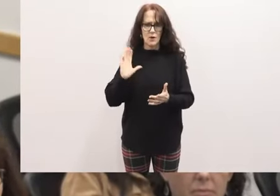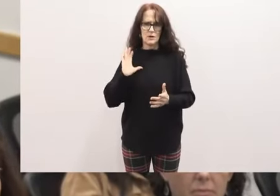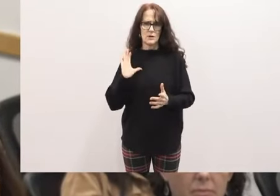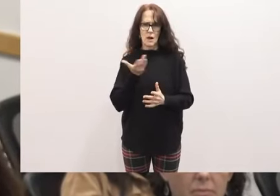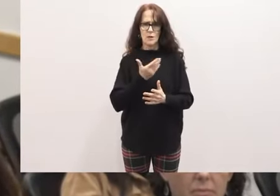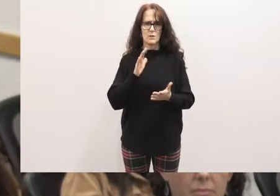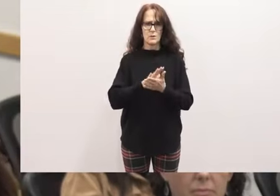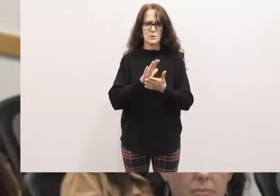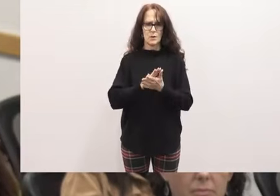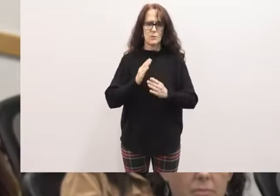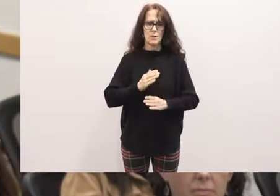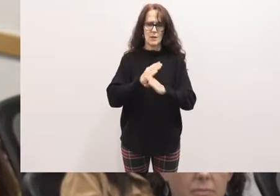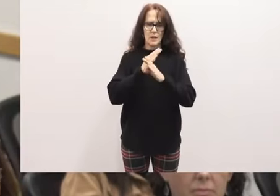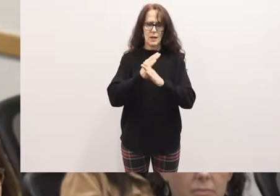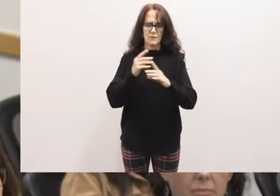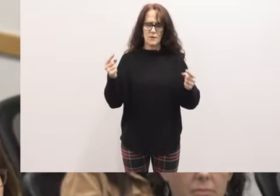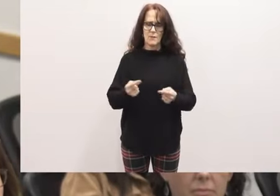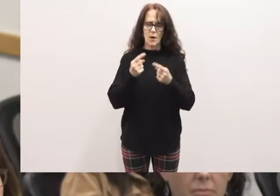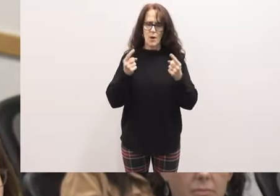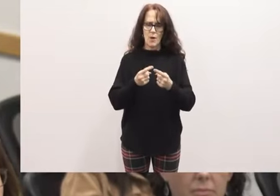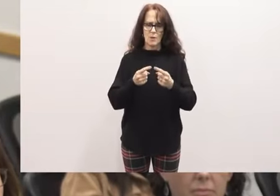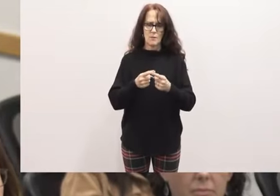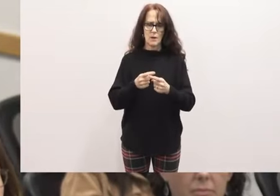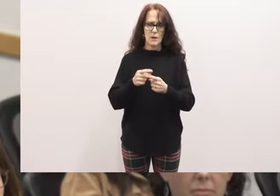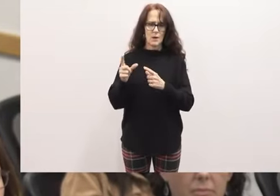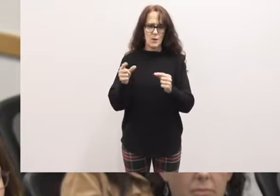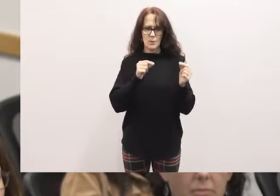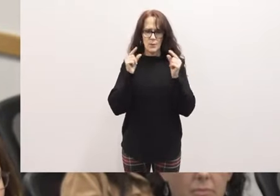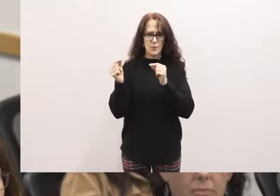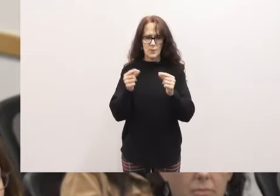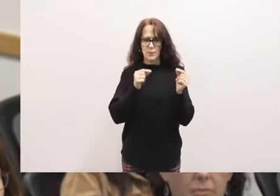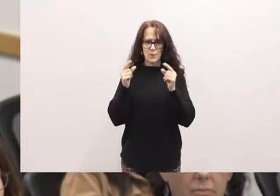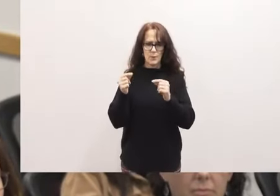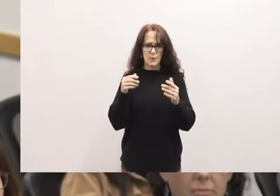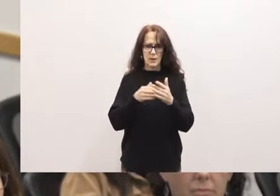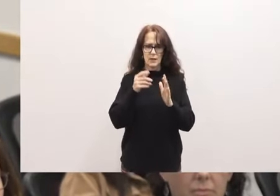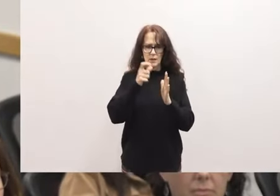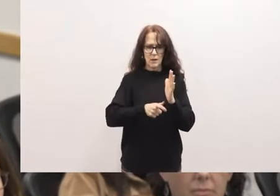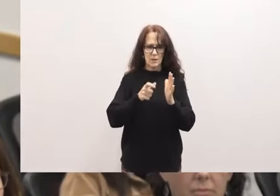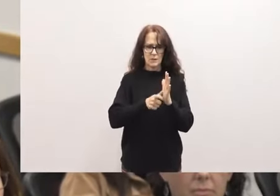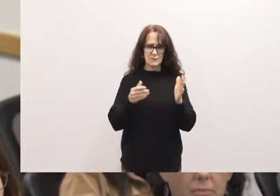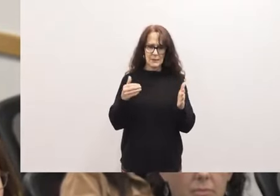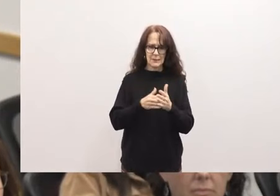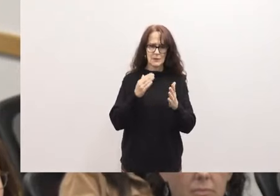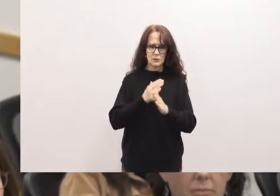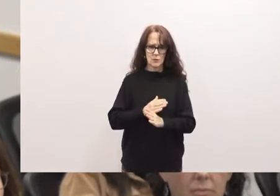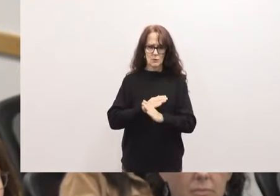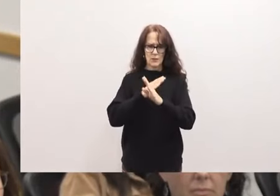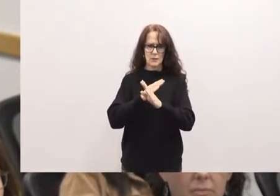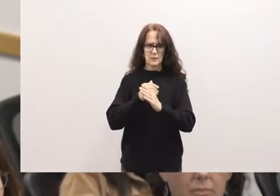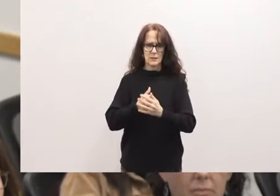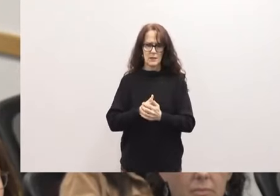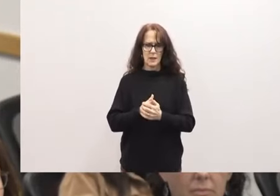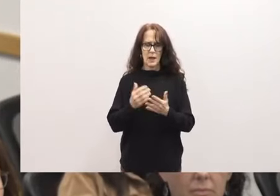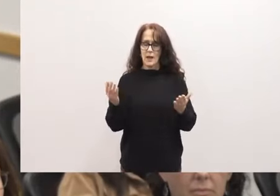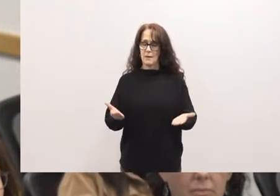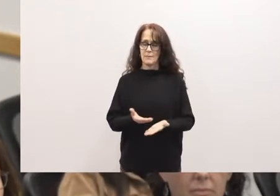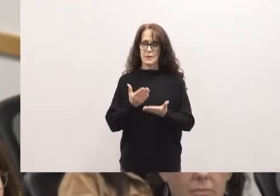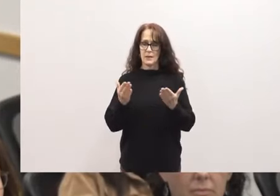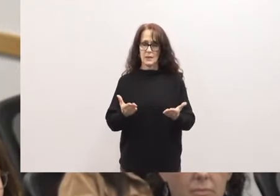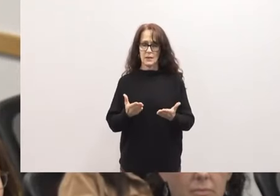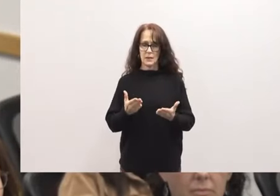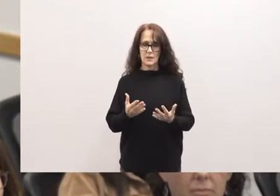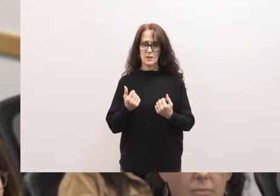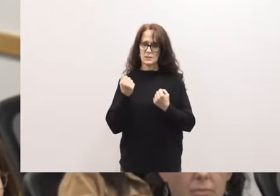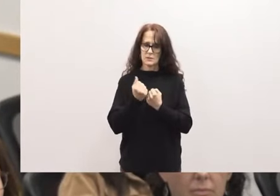of rhetoric that is being blasted in articles is contrary to those types of protections. I stand in